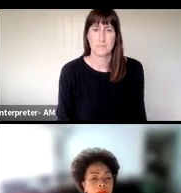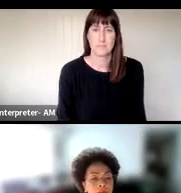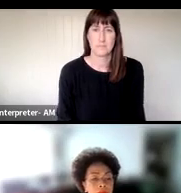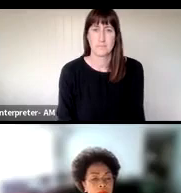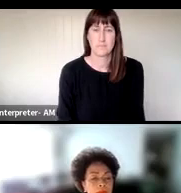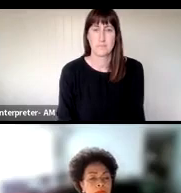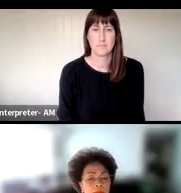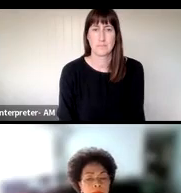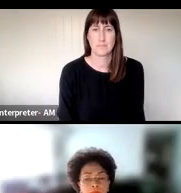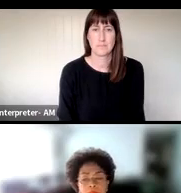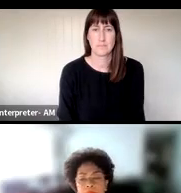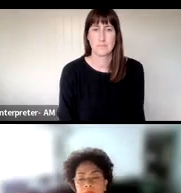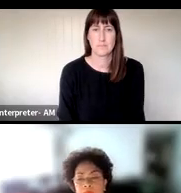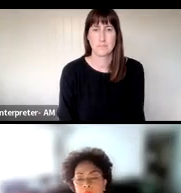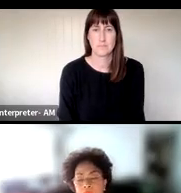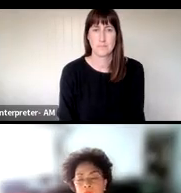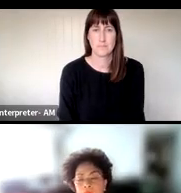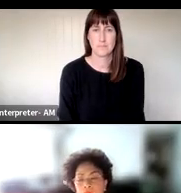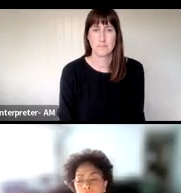language.